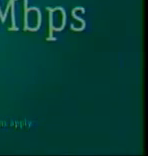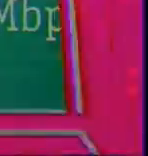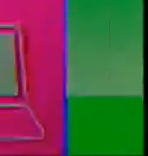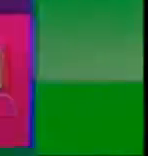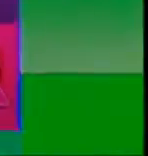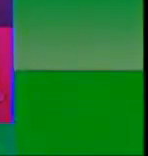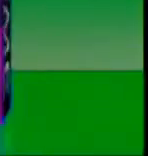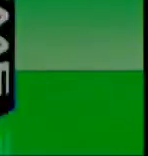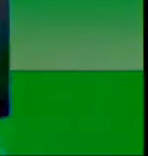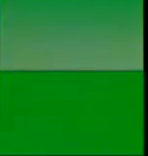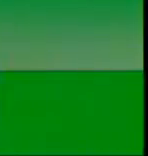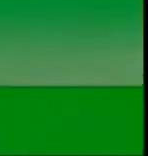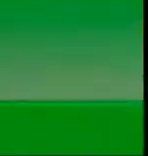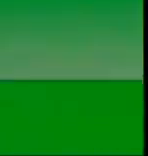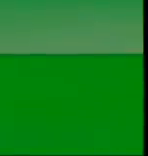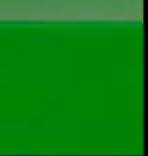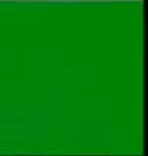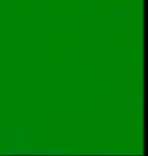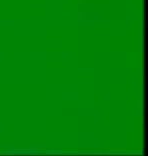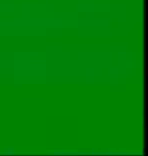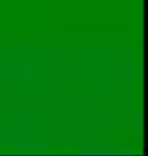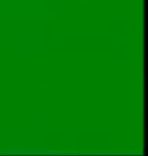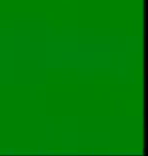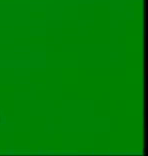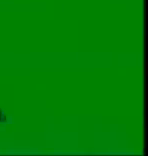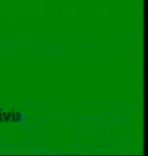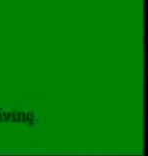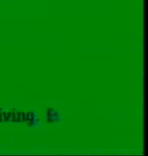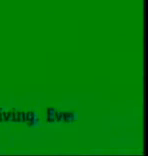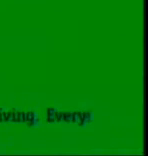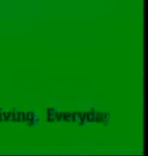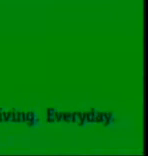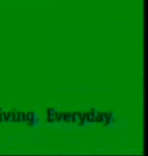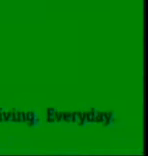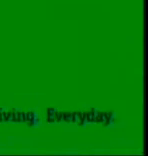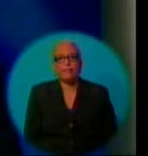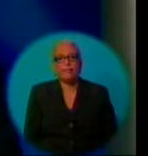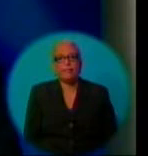high-speed internet. Lime, for living every day.